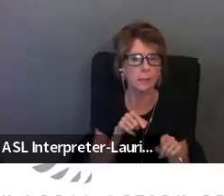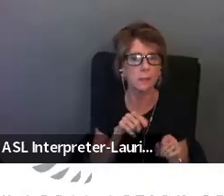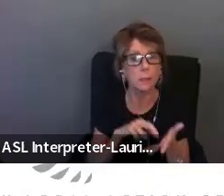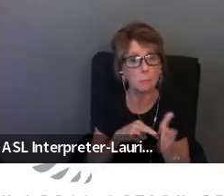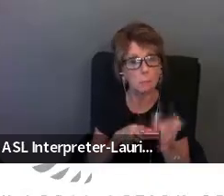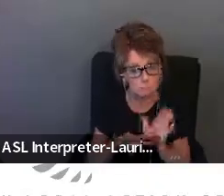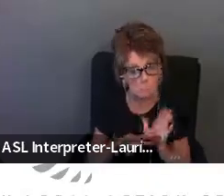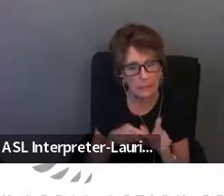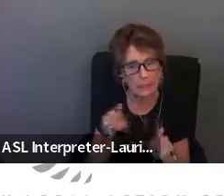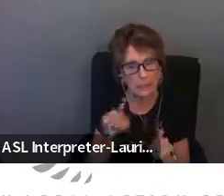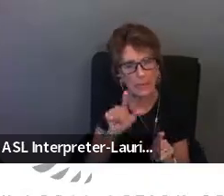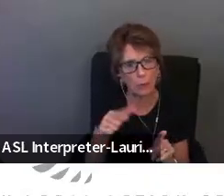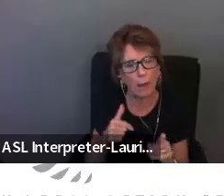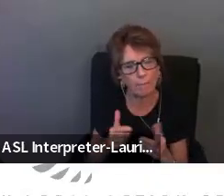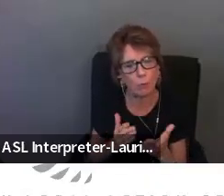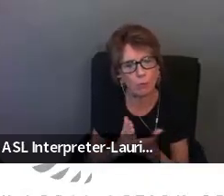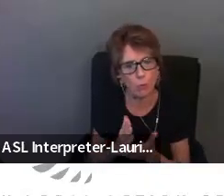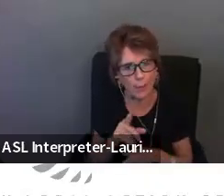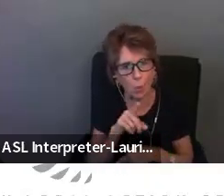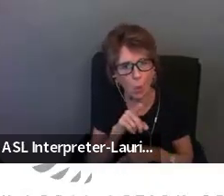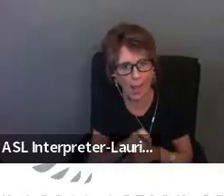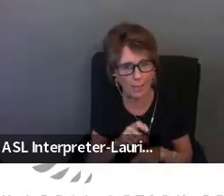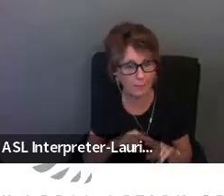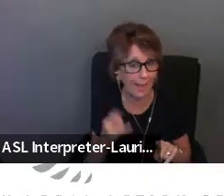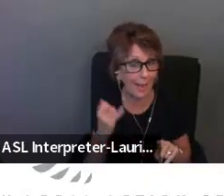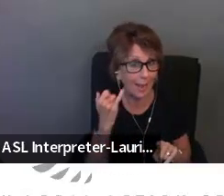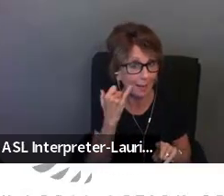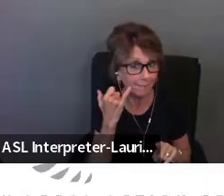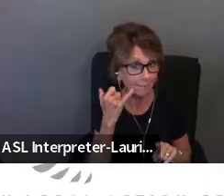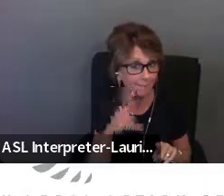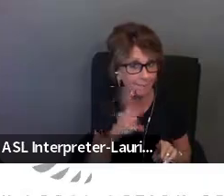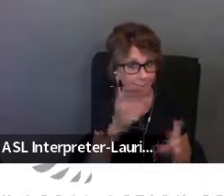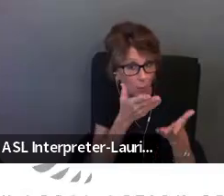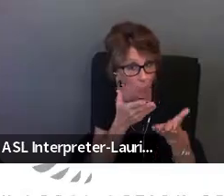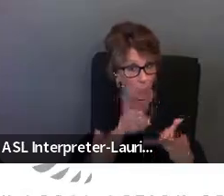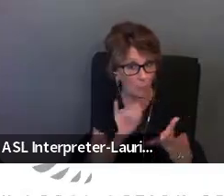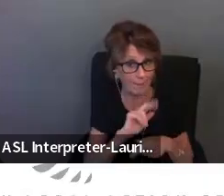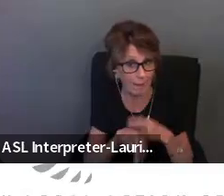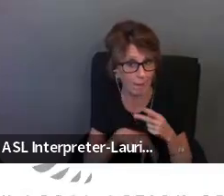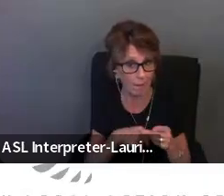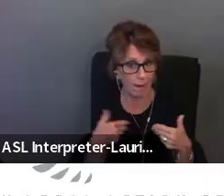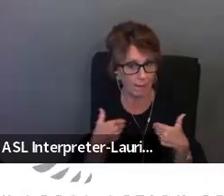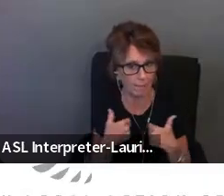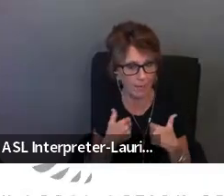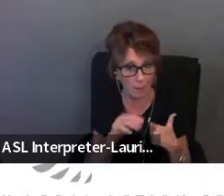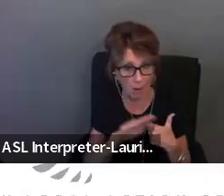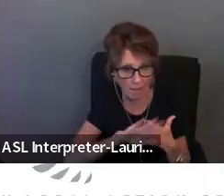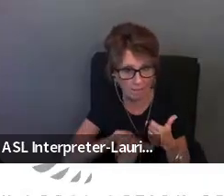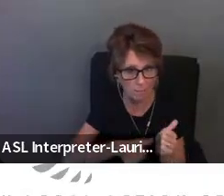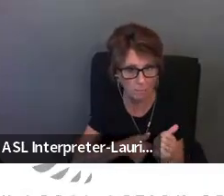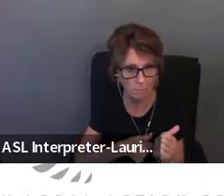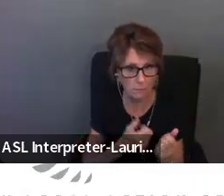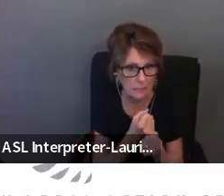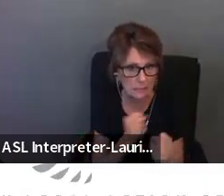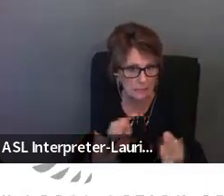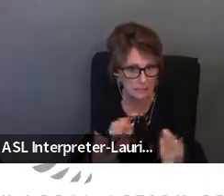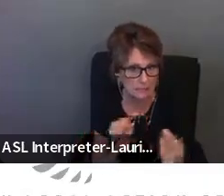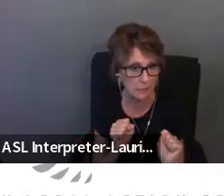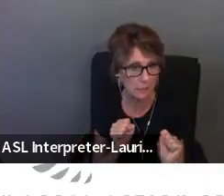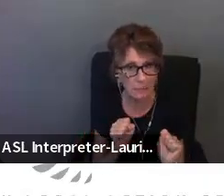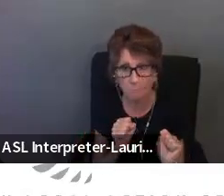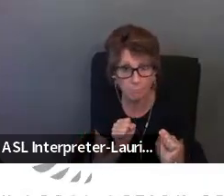you for, what the safety net looks like. Okay. But if it's not something